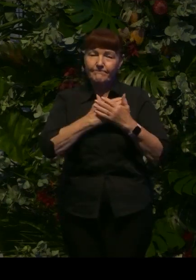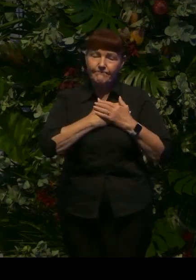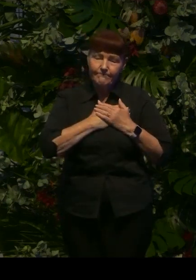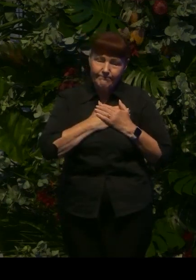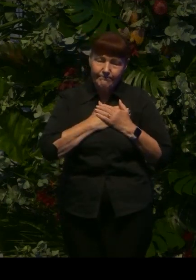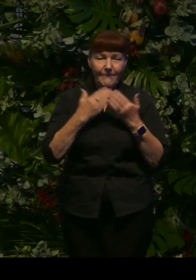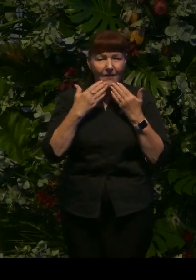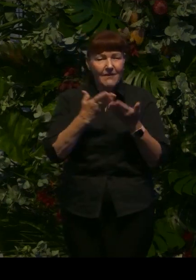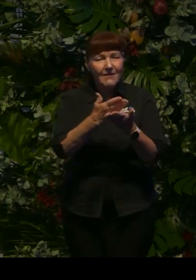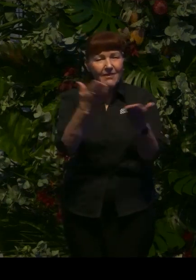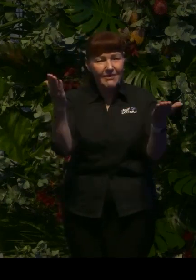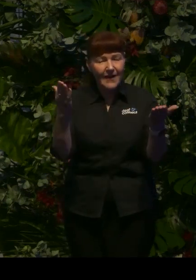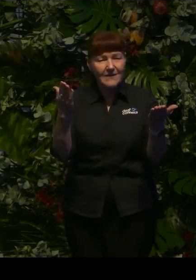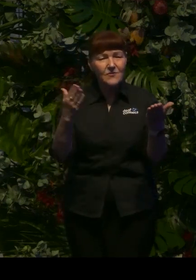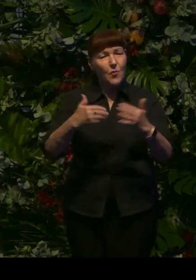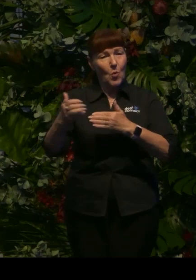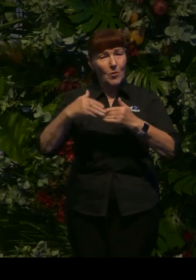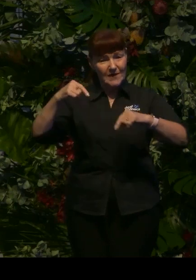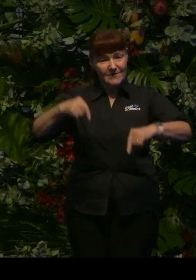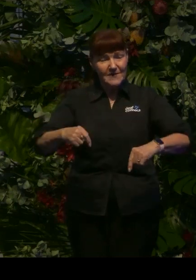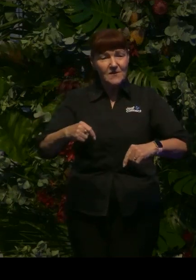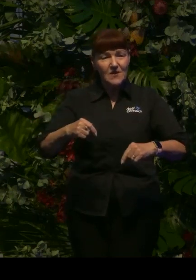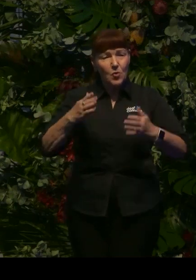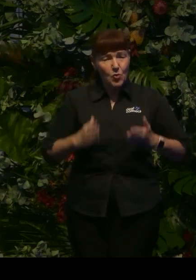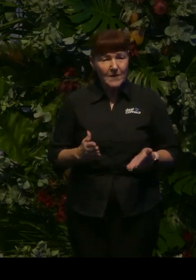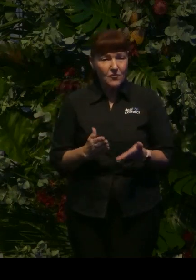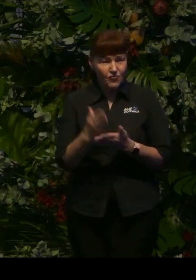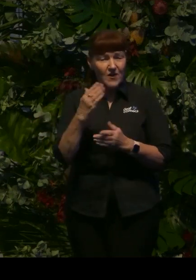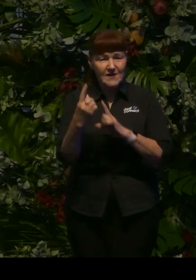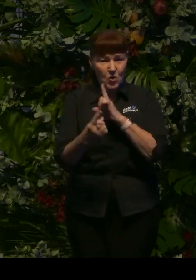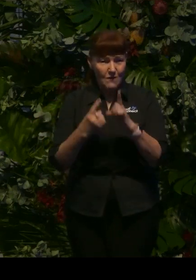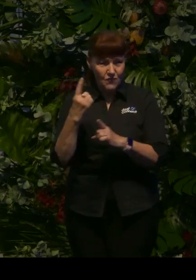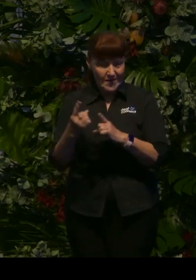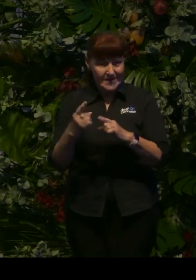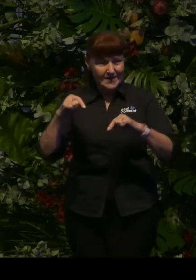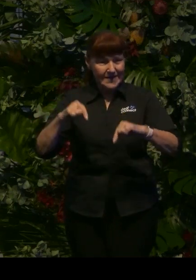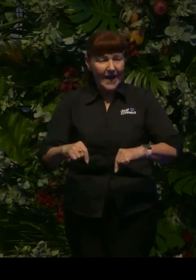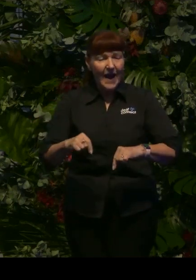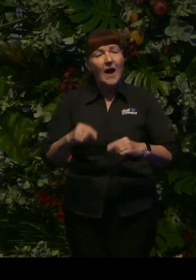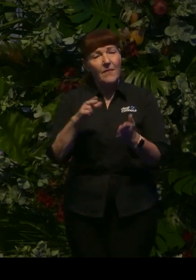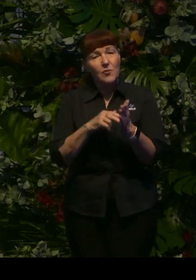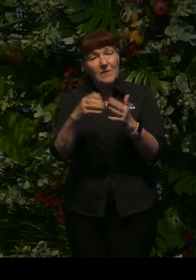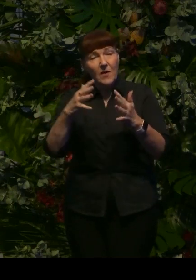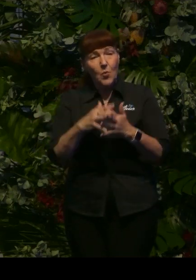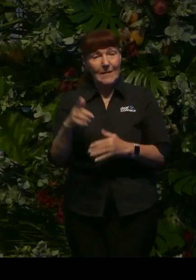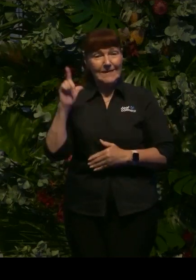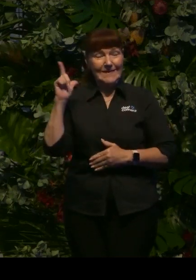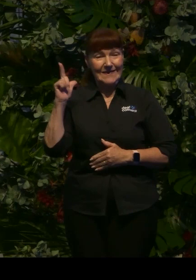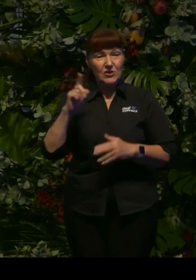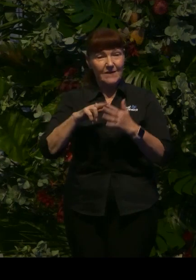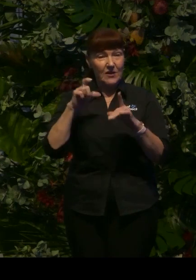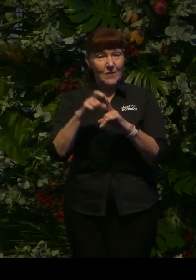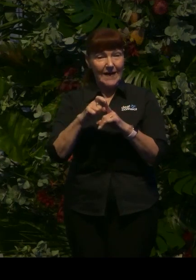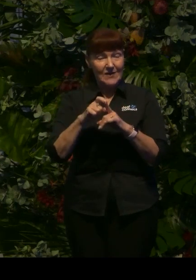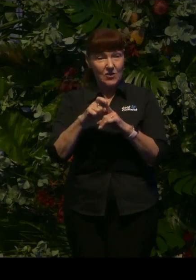to the organizers of the Human Rights Conference and the Australian Education Union and New South Wales Teachers Federation for the invitation to join